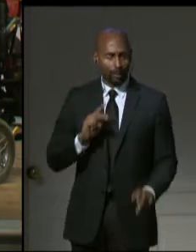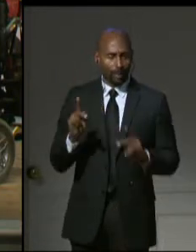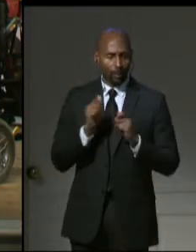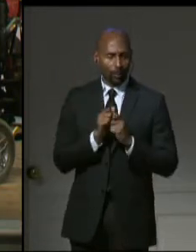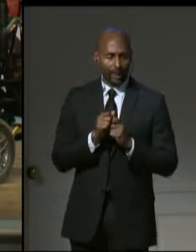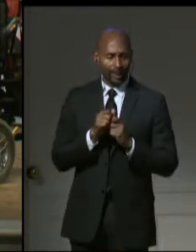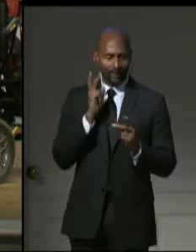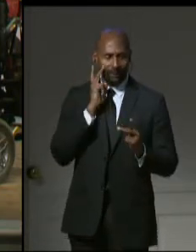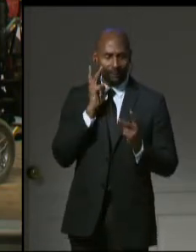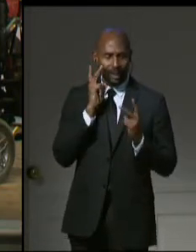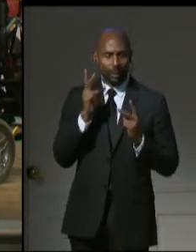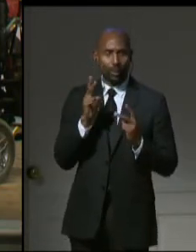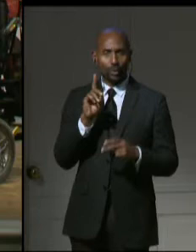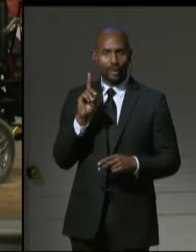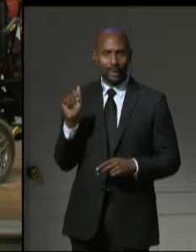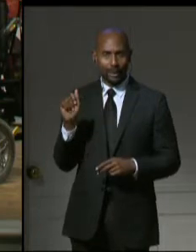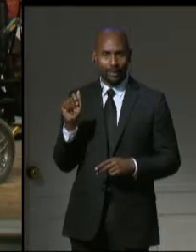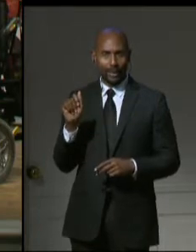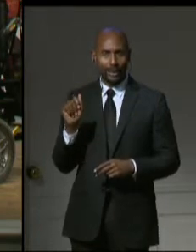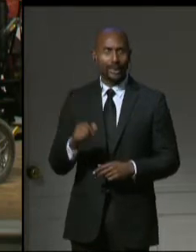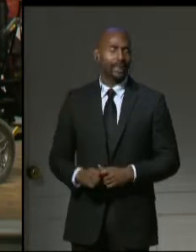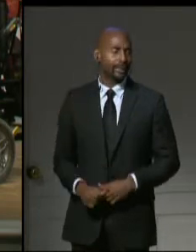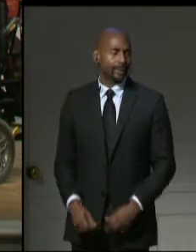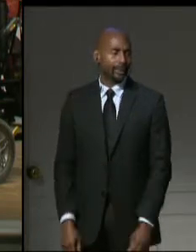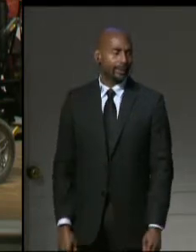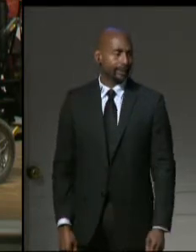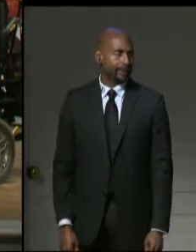with visual disabilities?